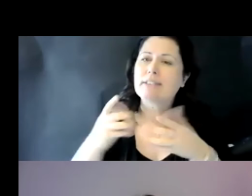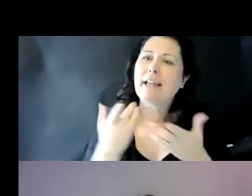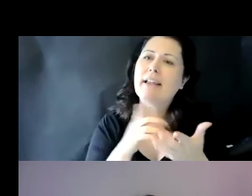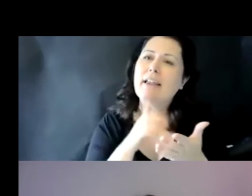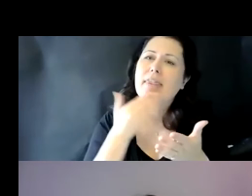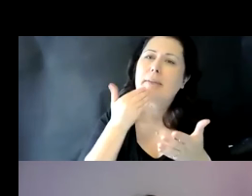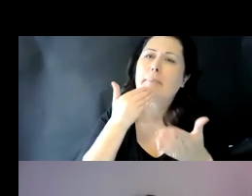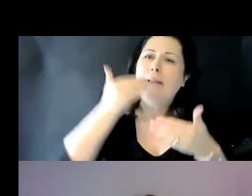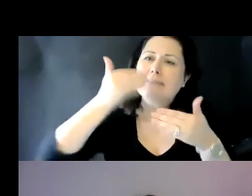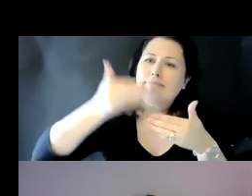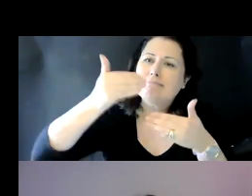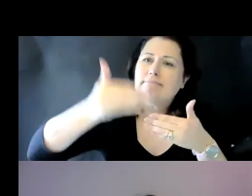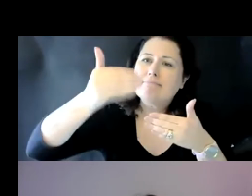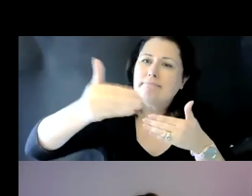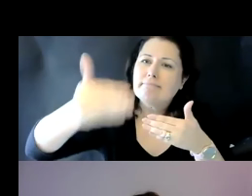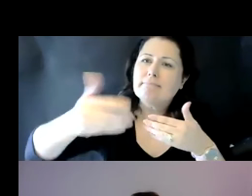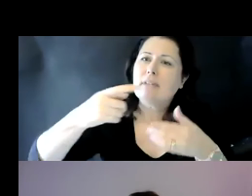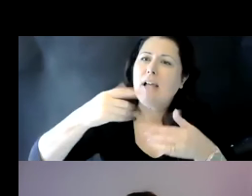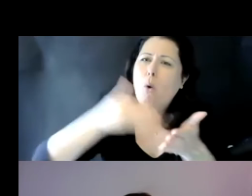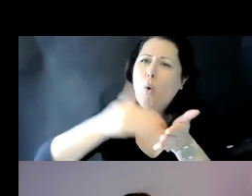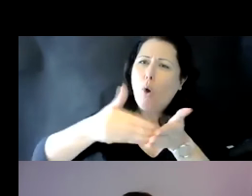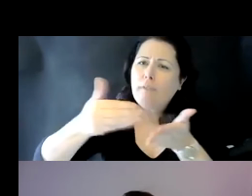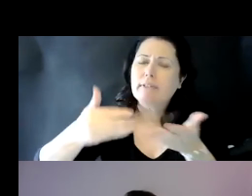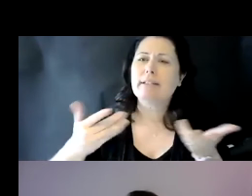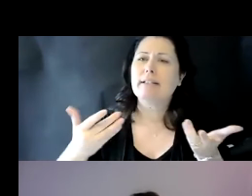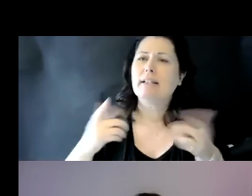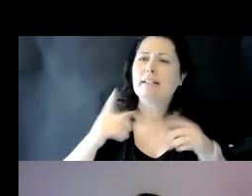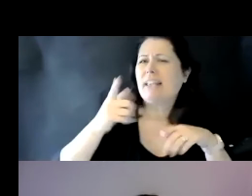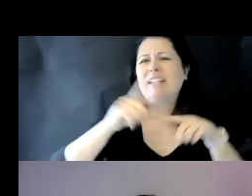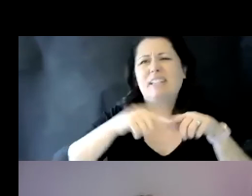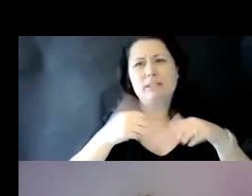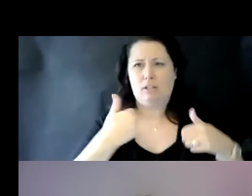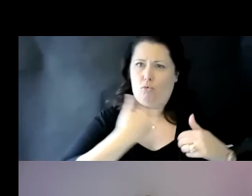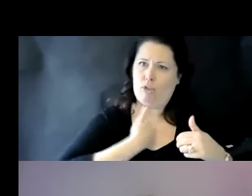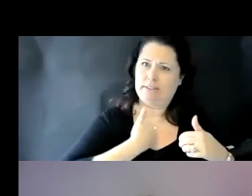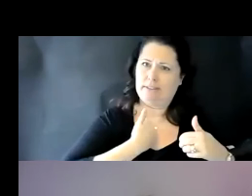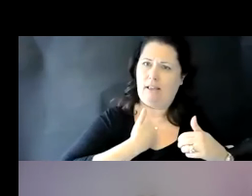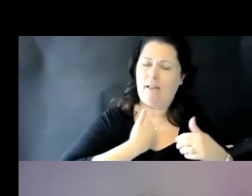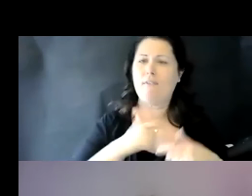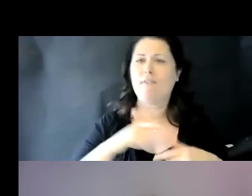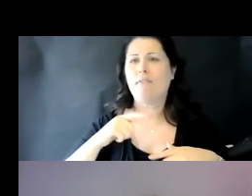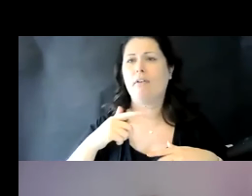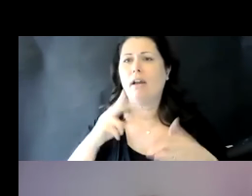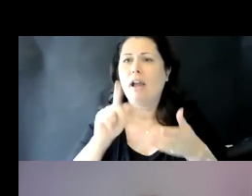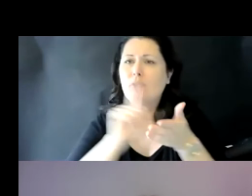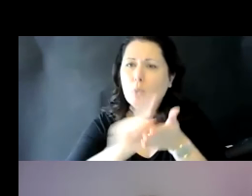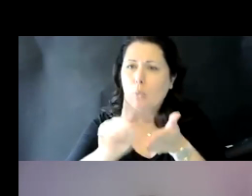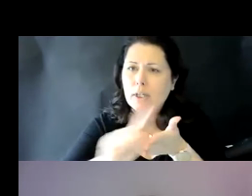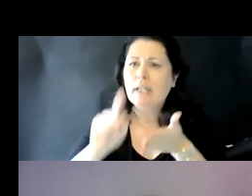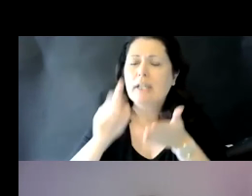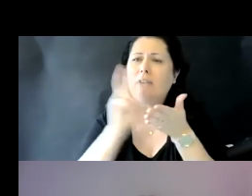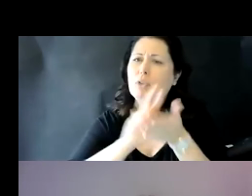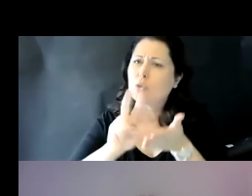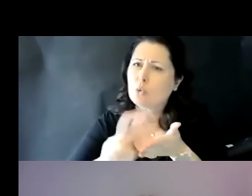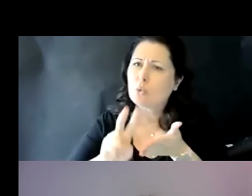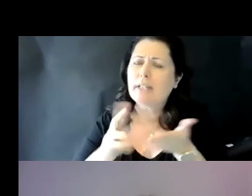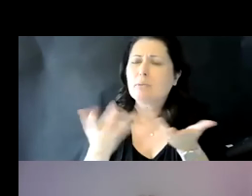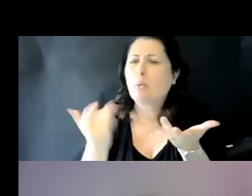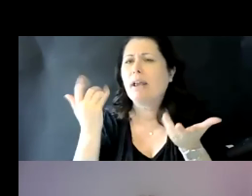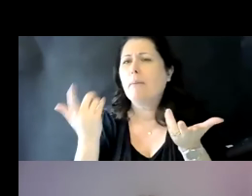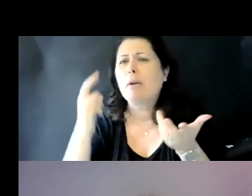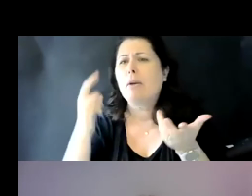something about when you're doing it for yourself, doing it every week or every 2 weeks. What about for if you want to evaluate an RCC and how